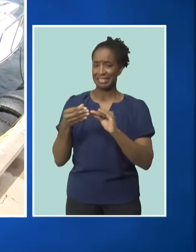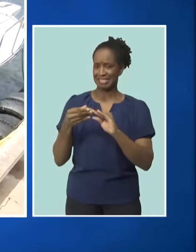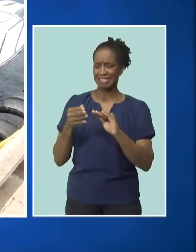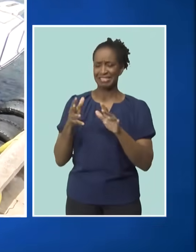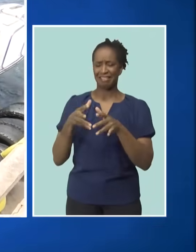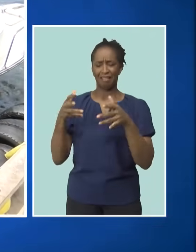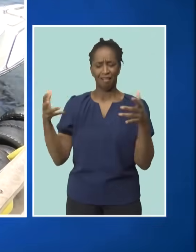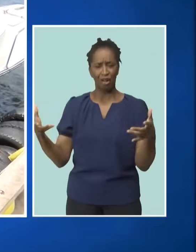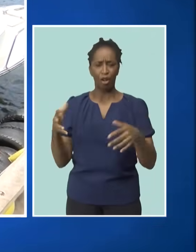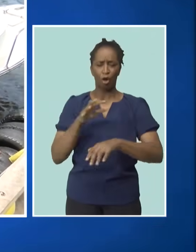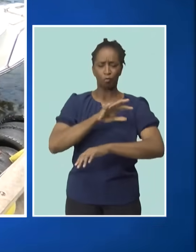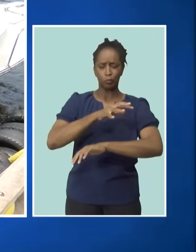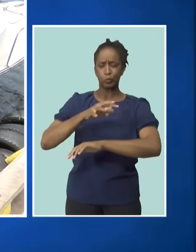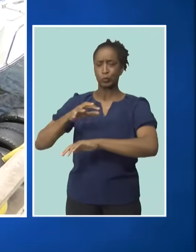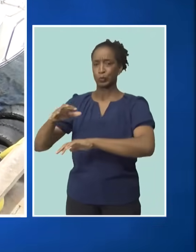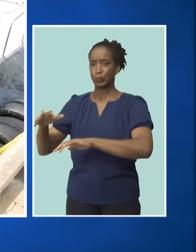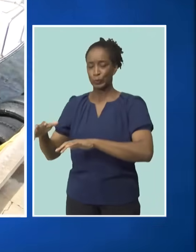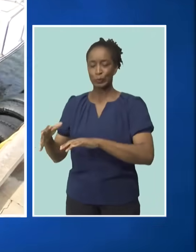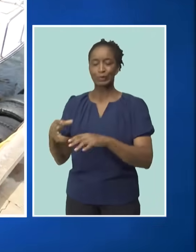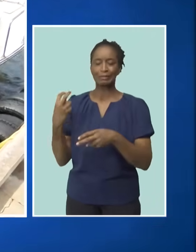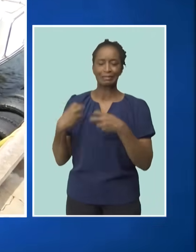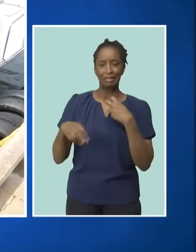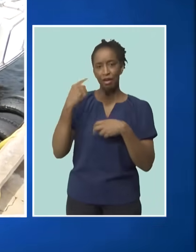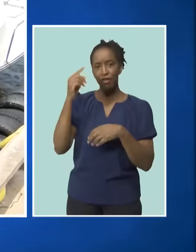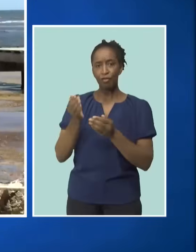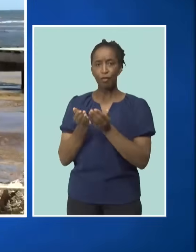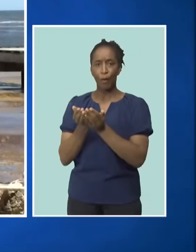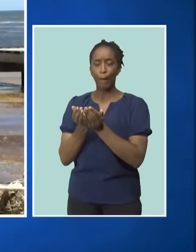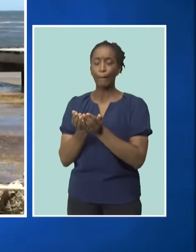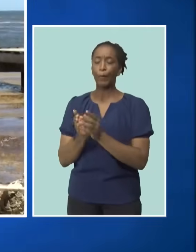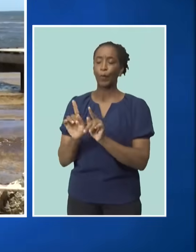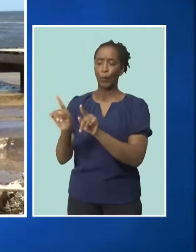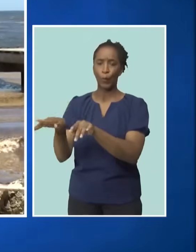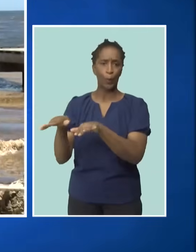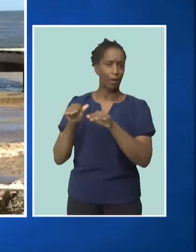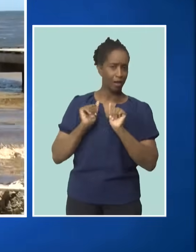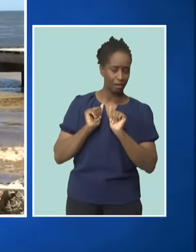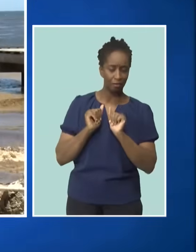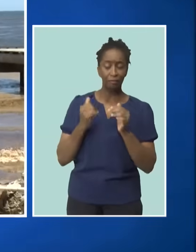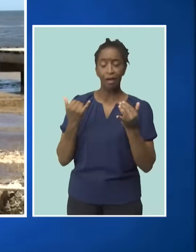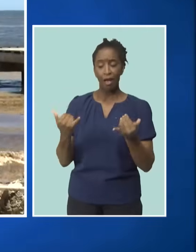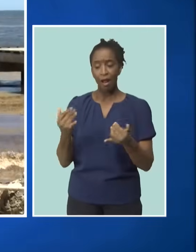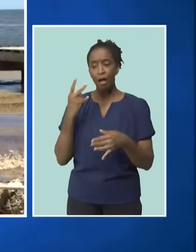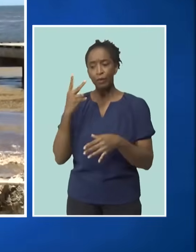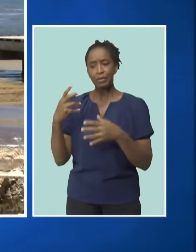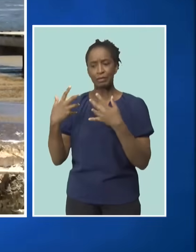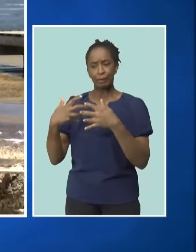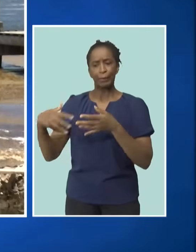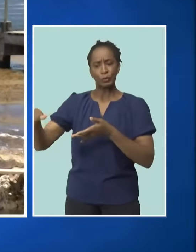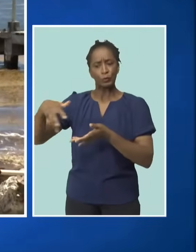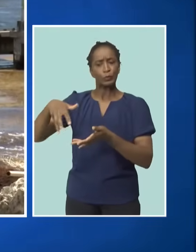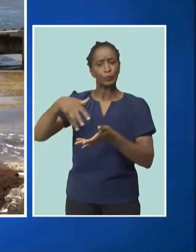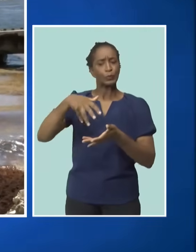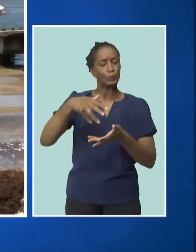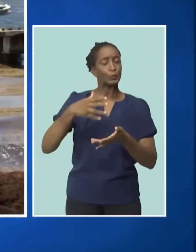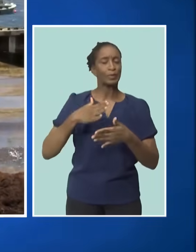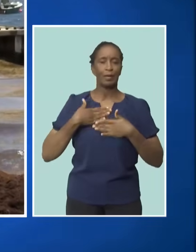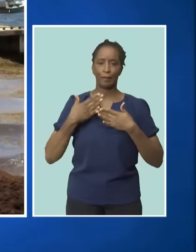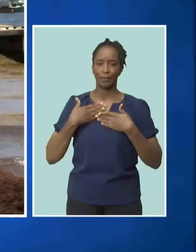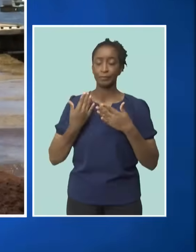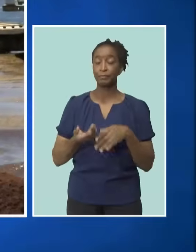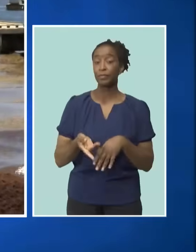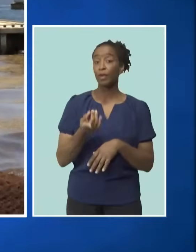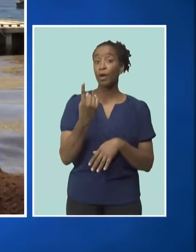sea completely is not an easy task, they are pleased to see the harvester at work. One fisherman who requested